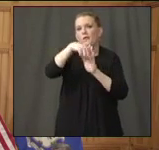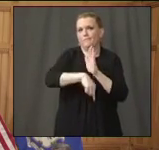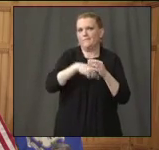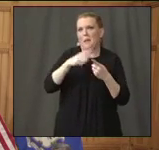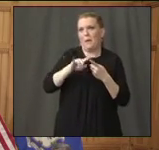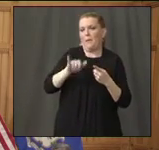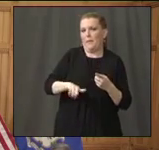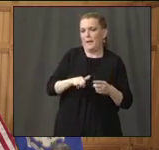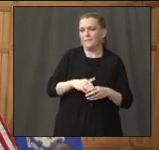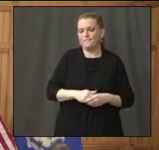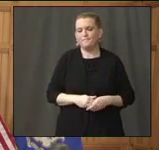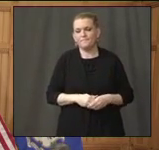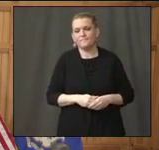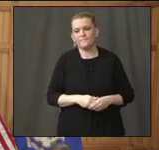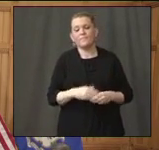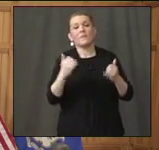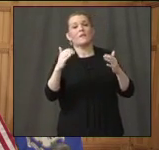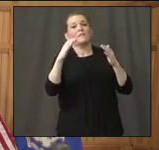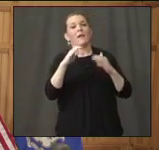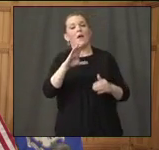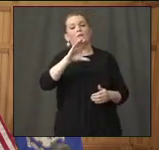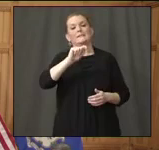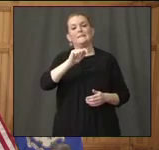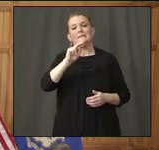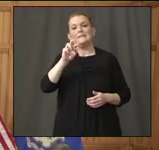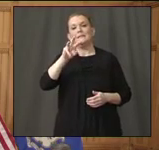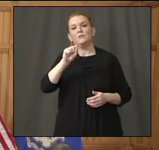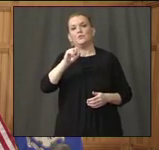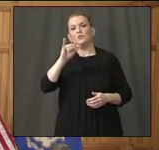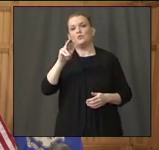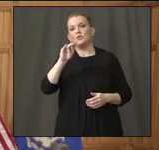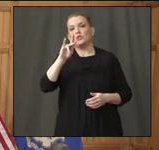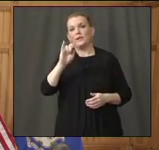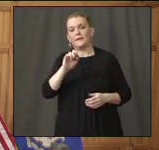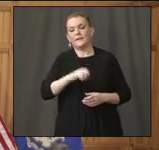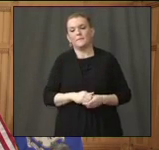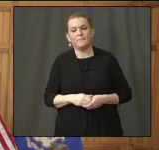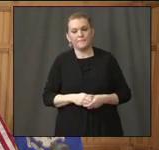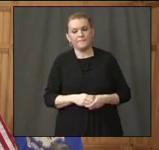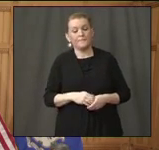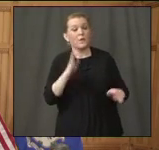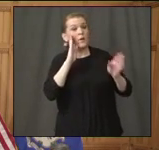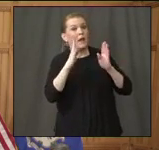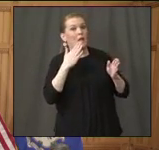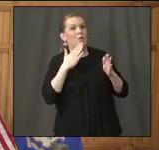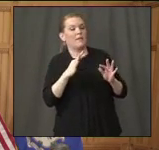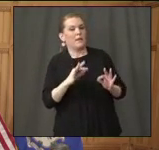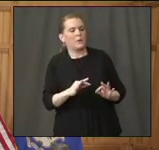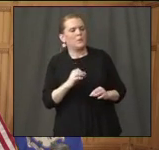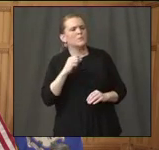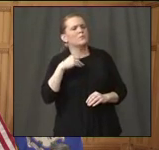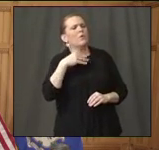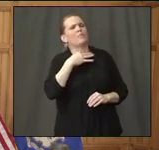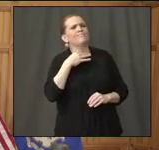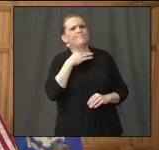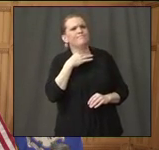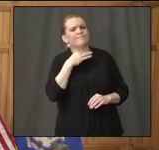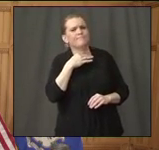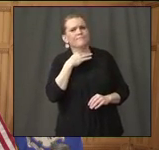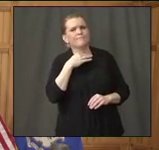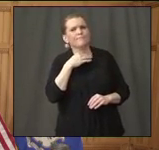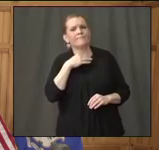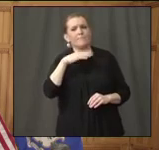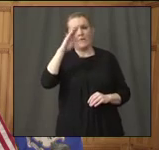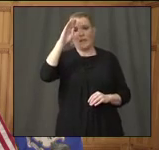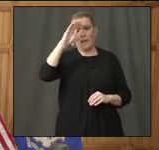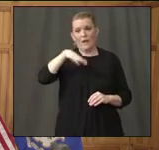Thanks, everyone. CT News Junkie. Hi, thanks, guys. I wanted to know, with 40% of the